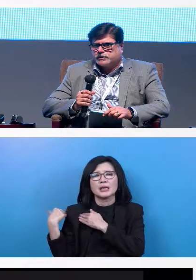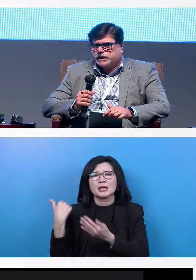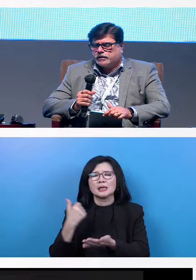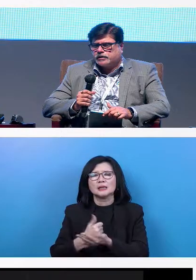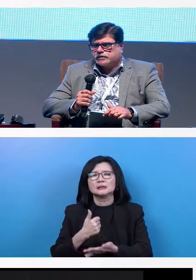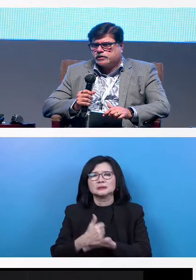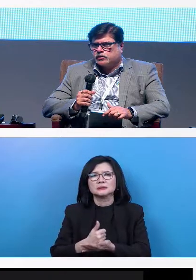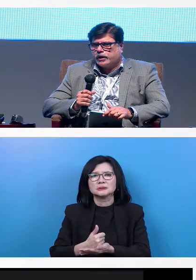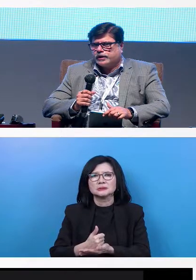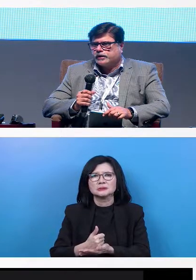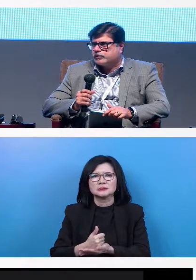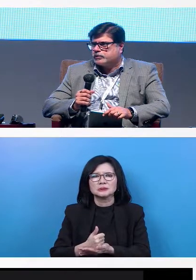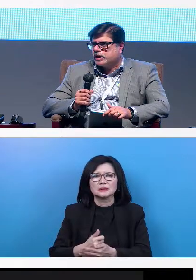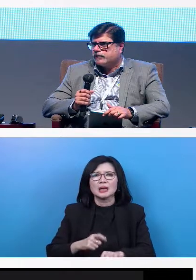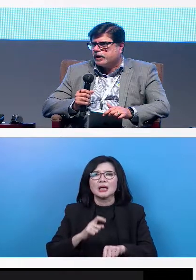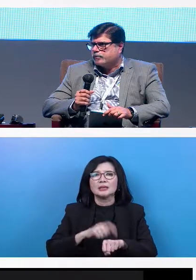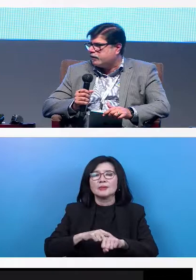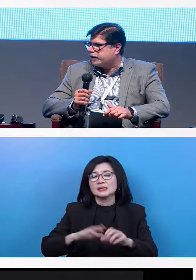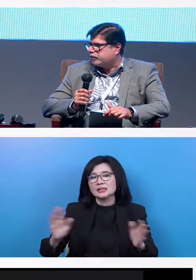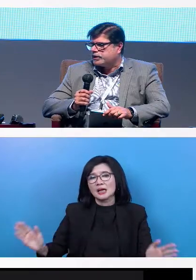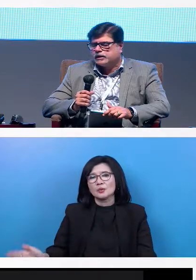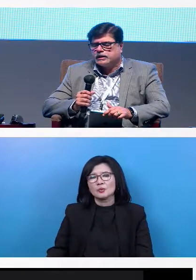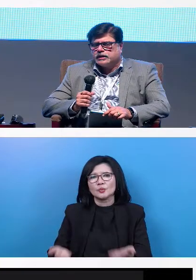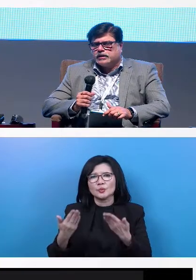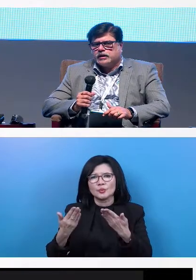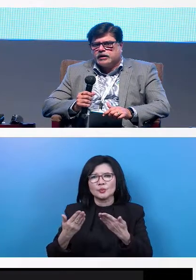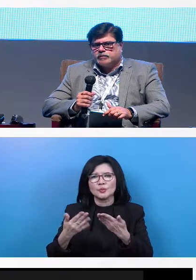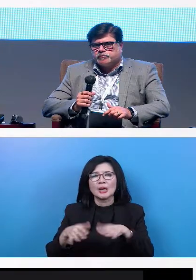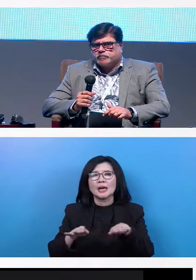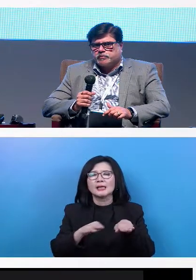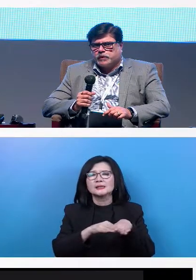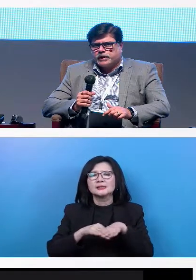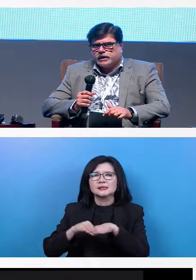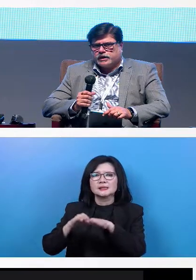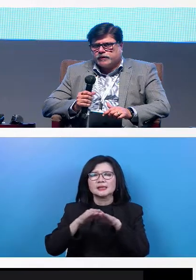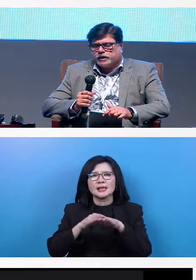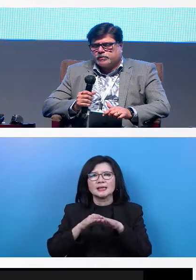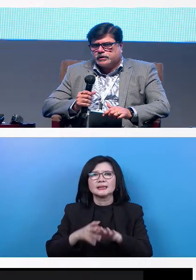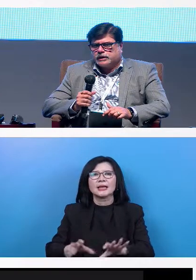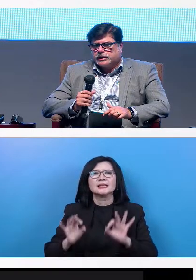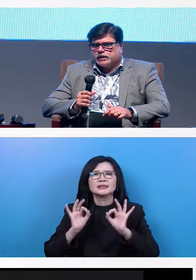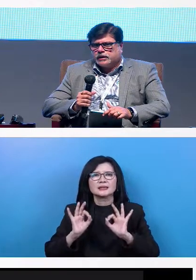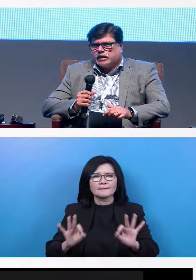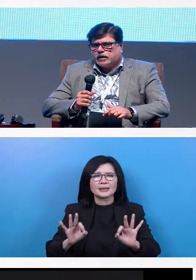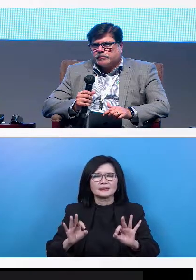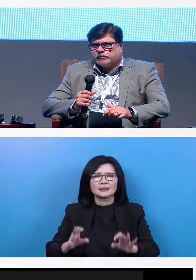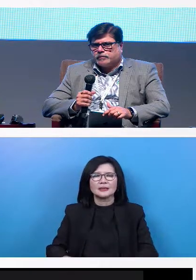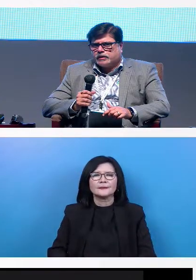service level standards is requiring them to have them available, publicly available,